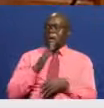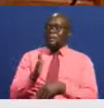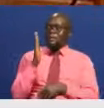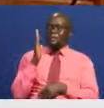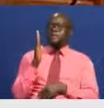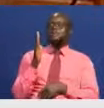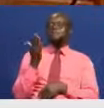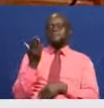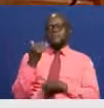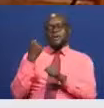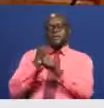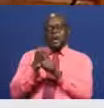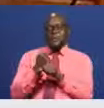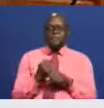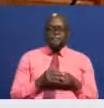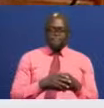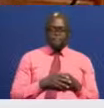forces have been able to do.